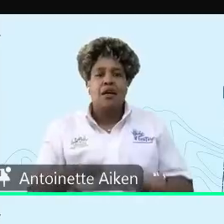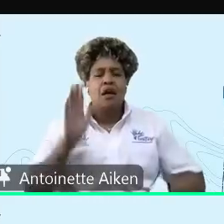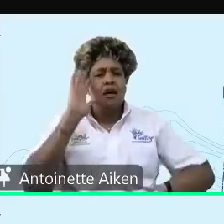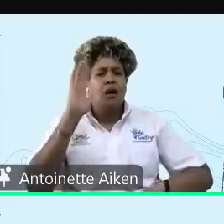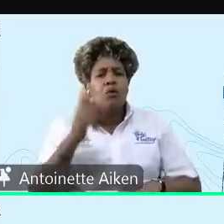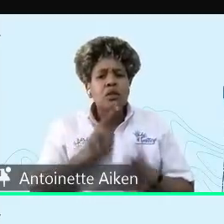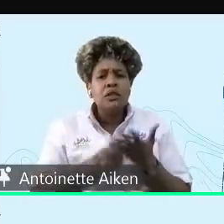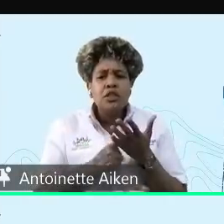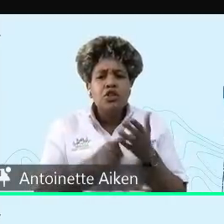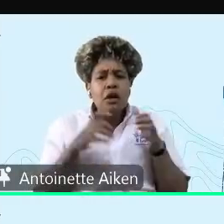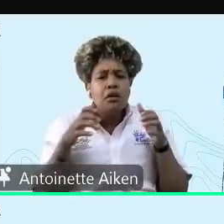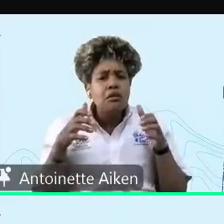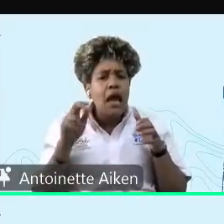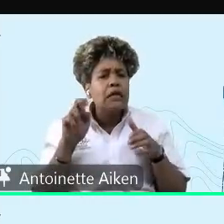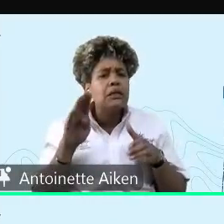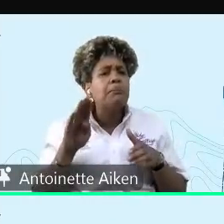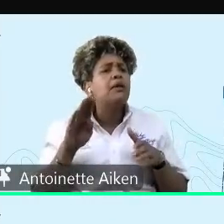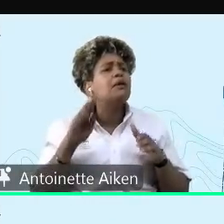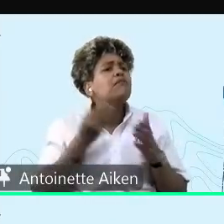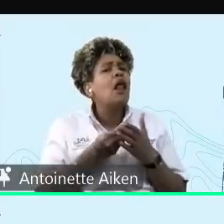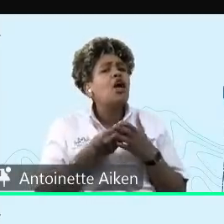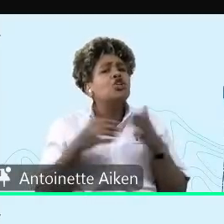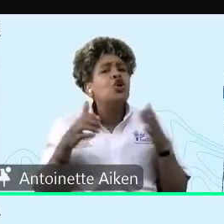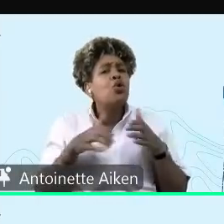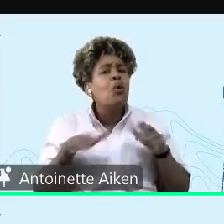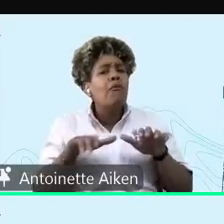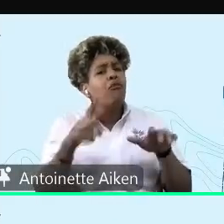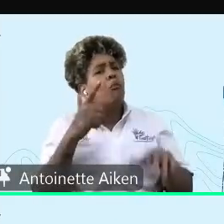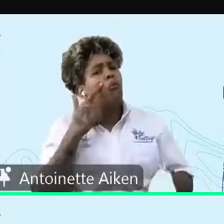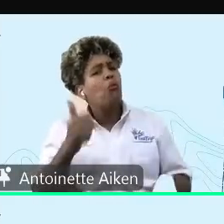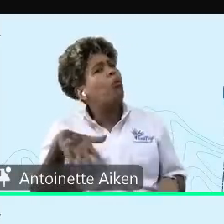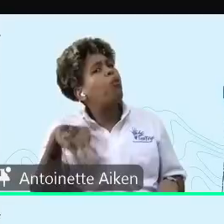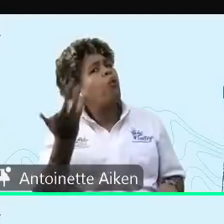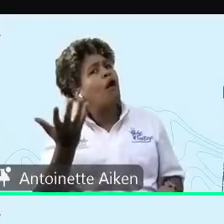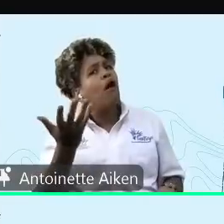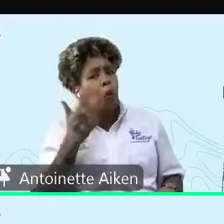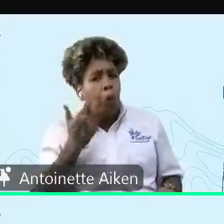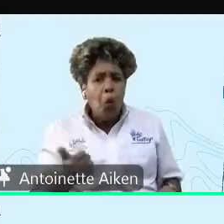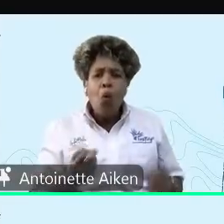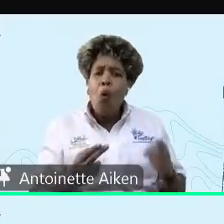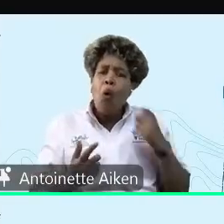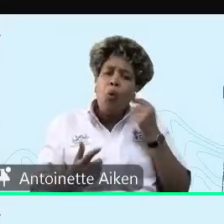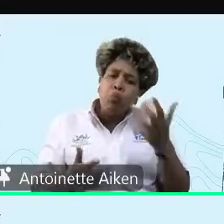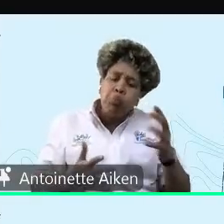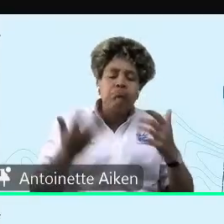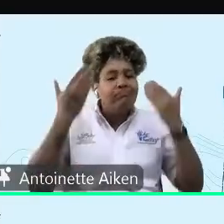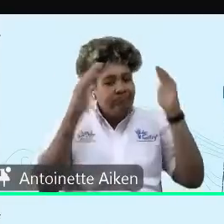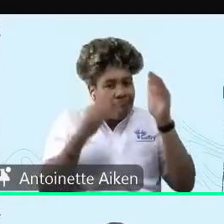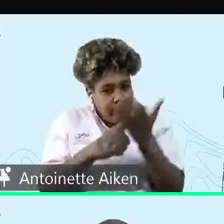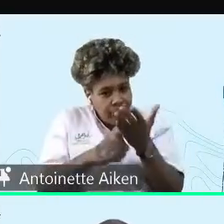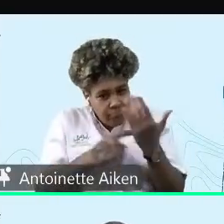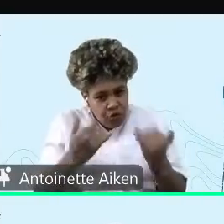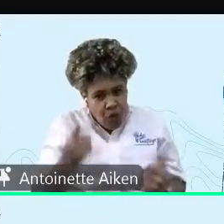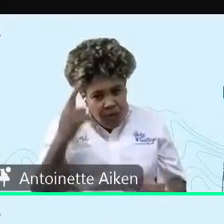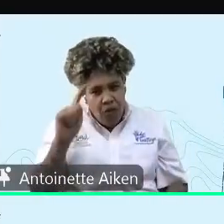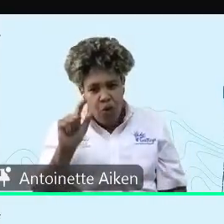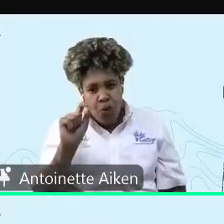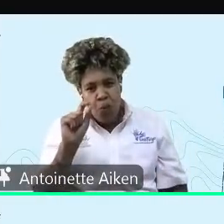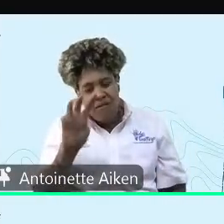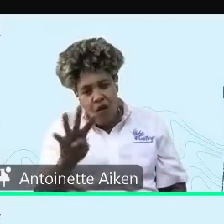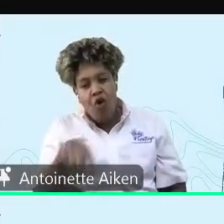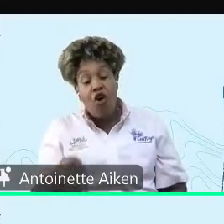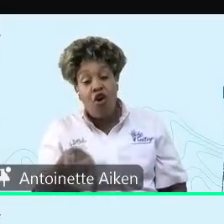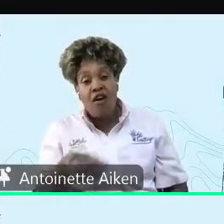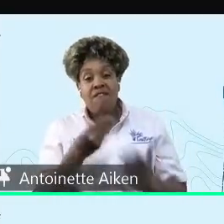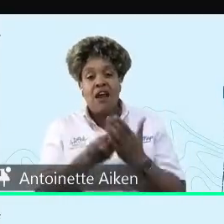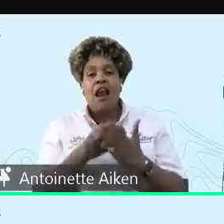the group's performance for the financial year ended September 30, 2024. First, I will remind you